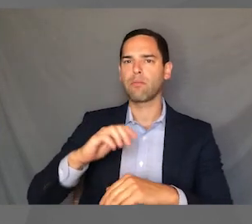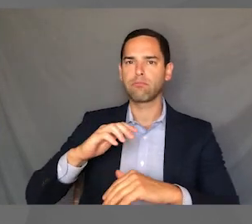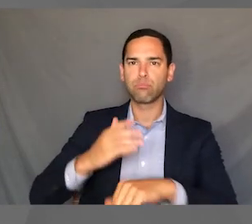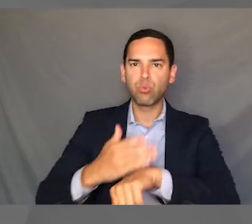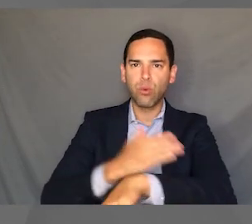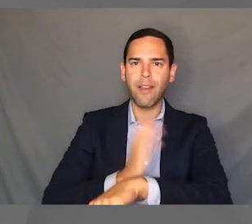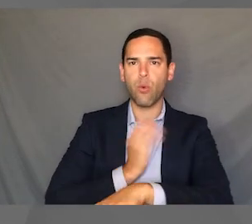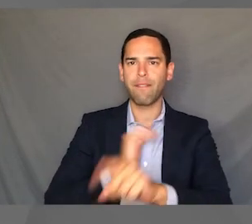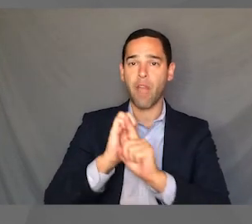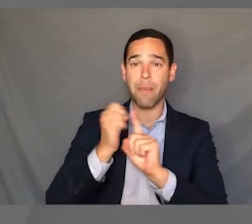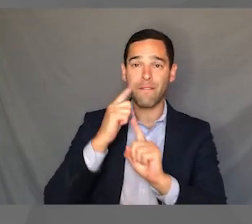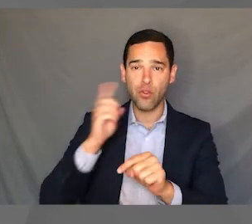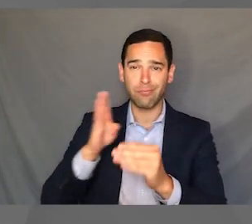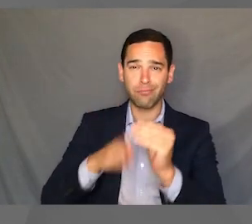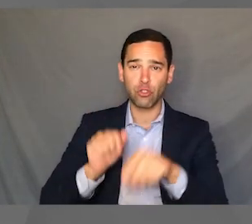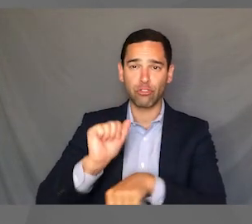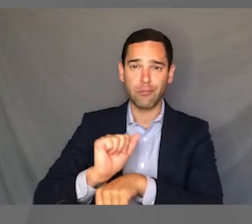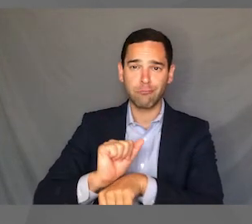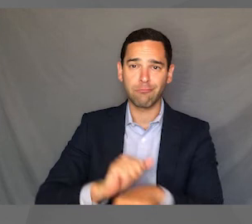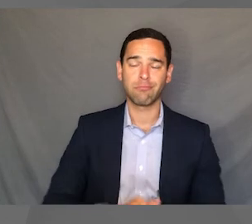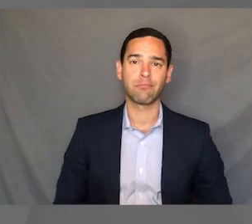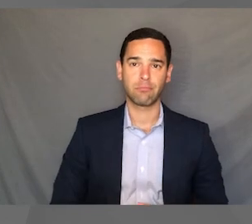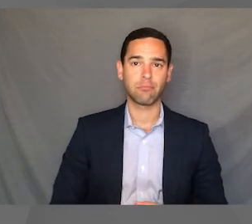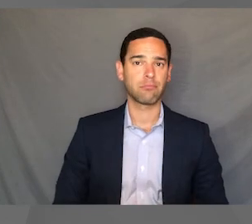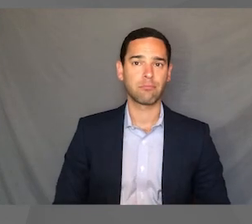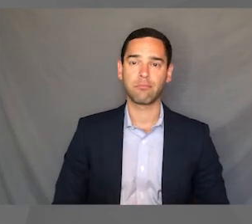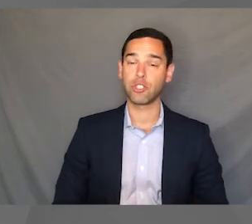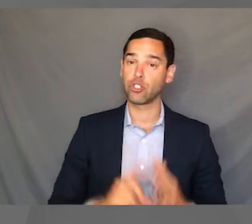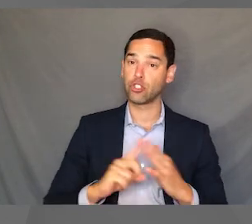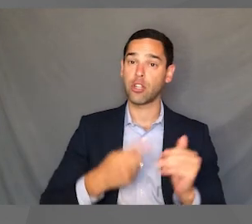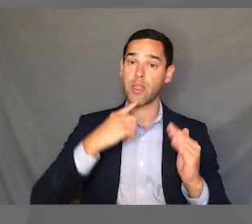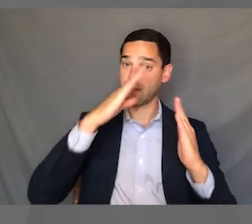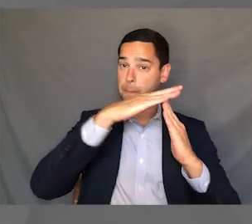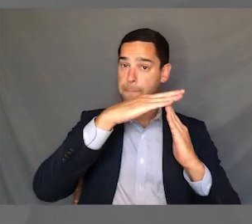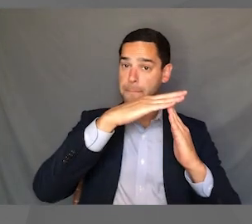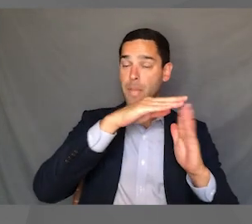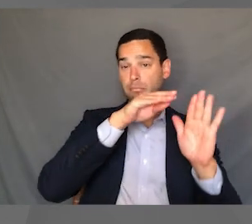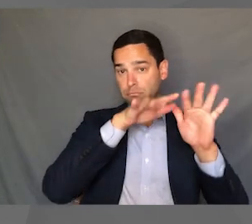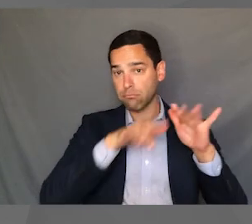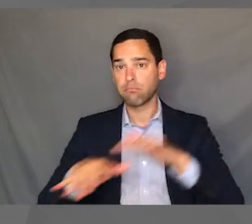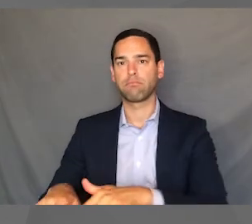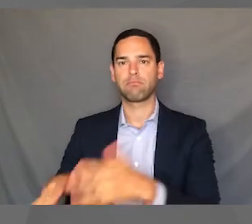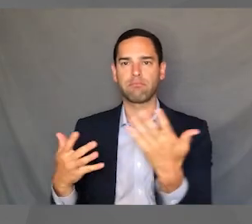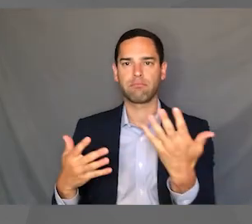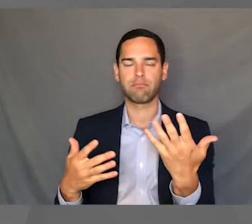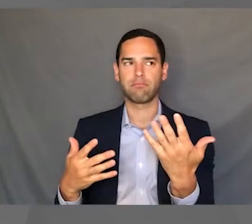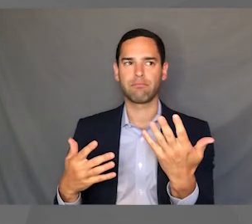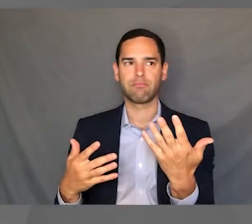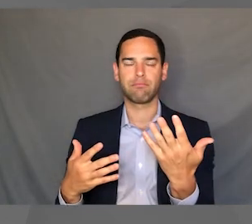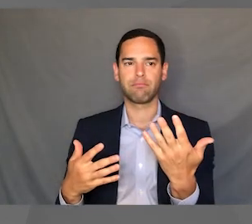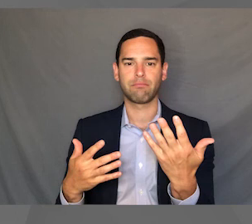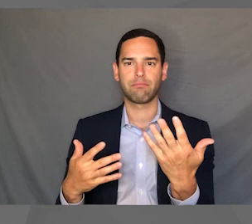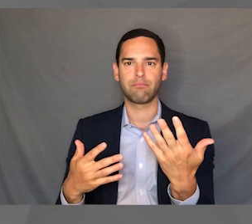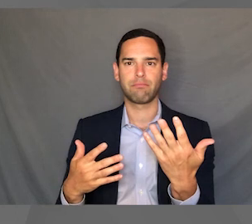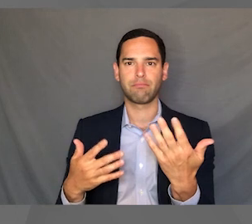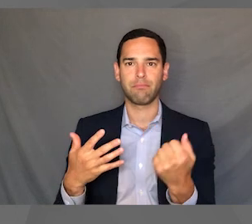done? Like anything else, it's a top-down process that also takes information from the boots on